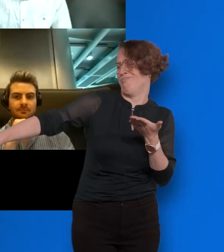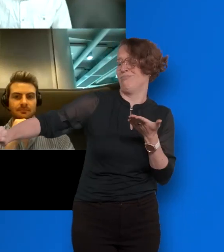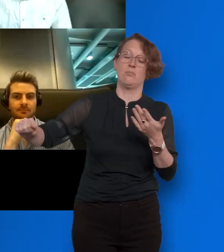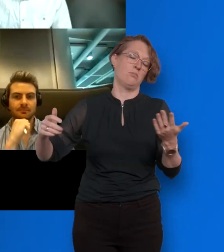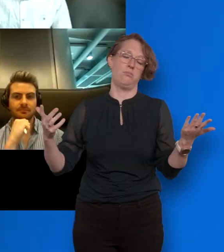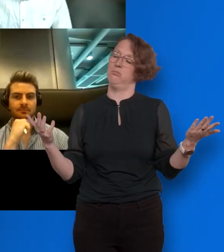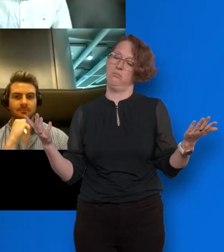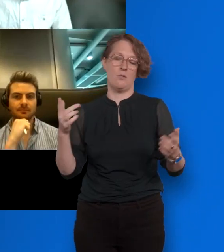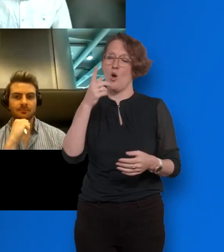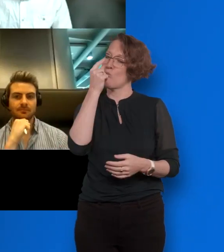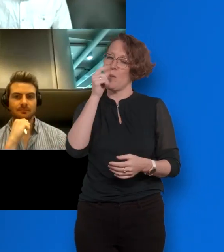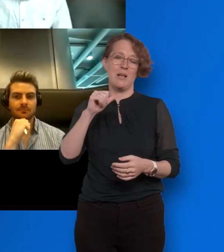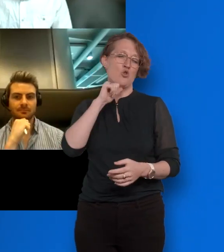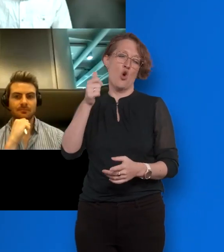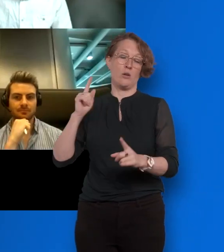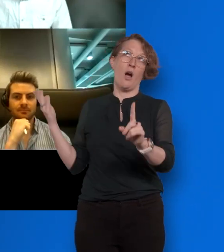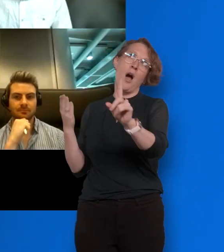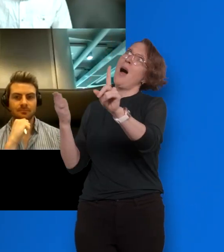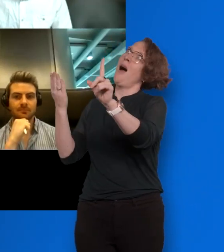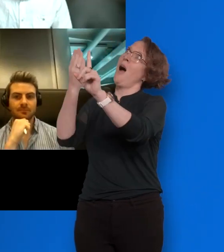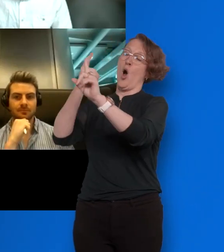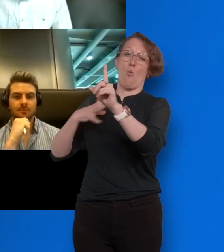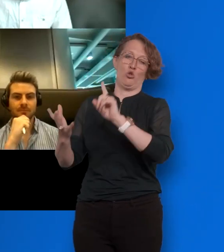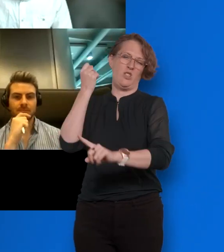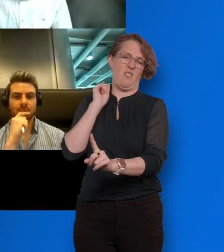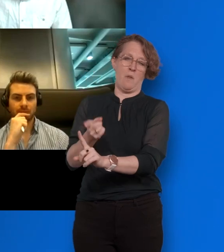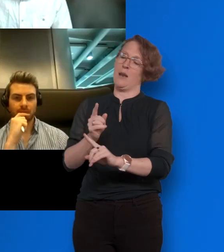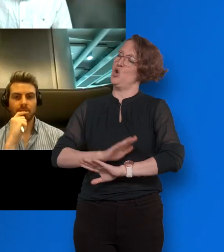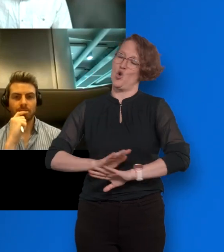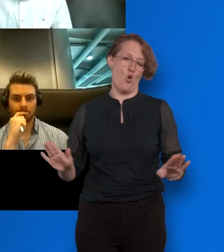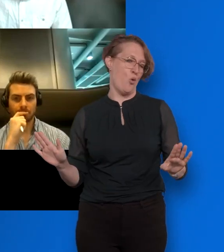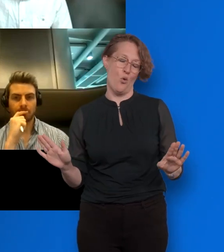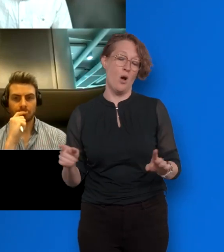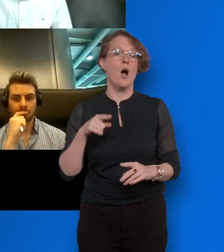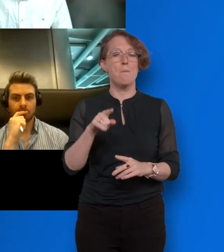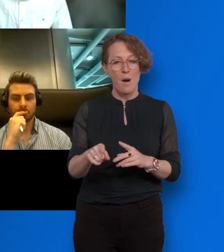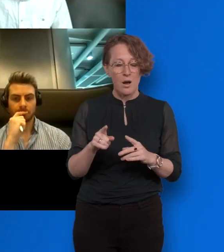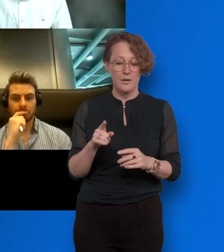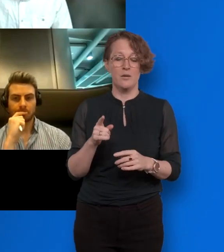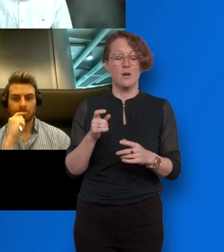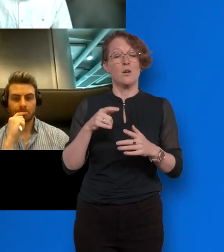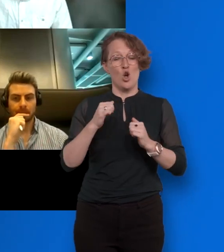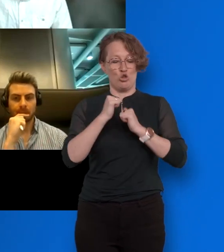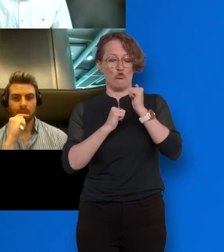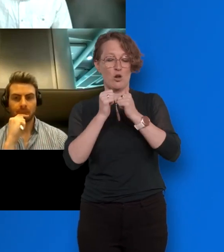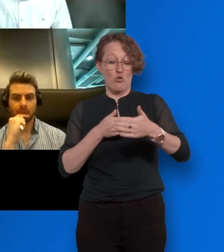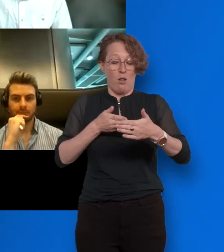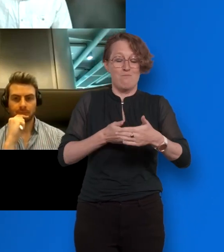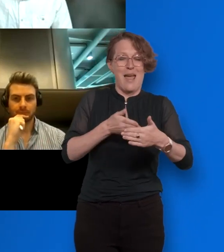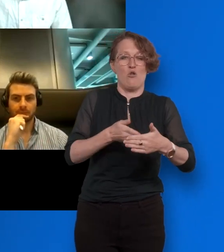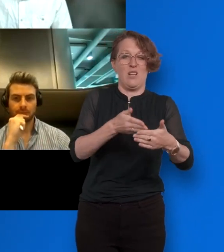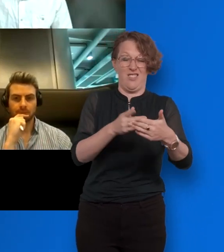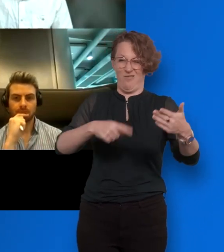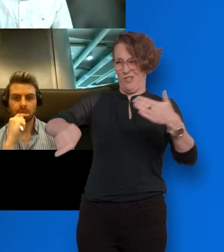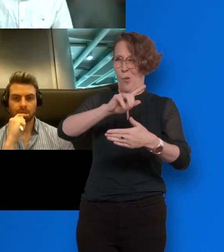is probably not the ideal to seek here, but rather removing the structural barriers that we know that